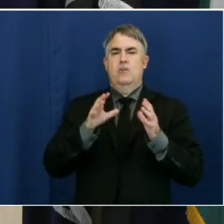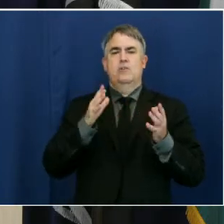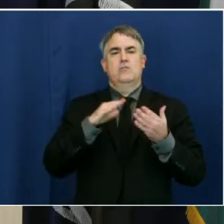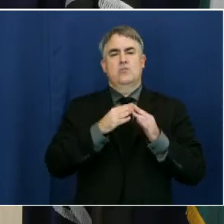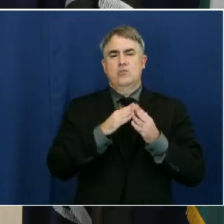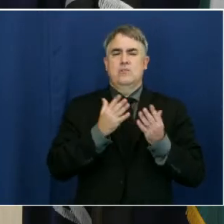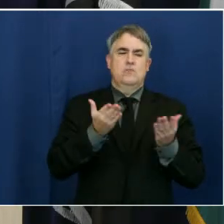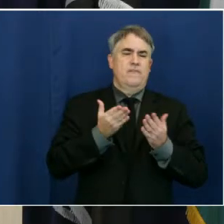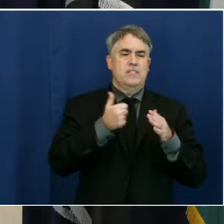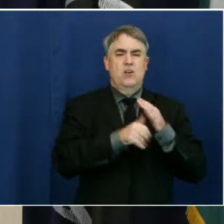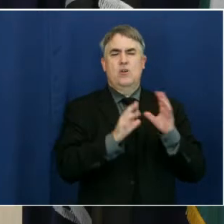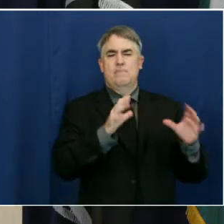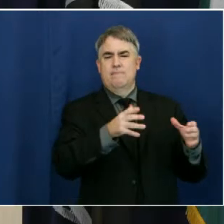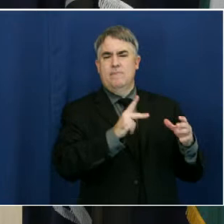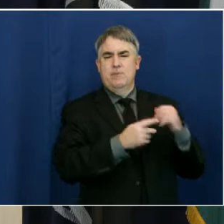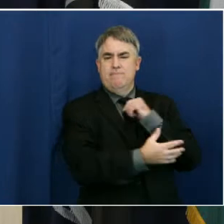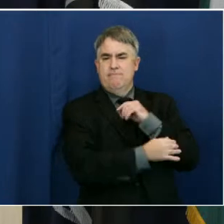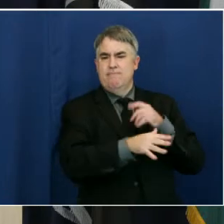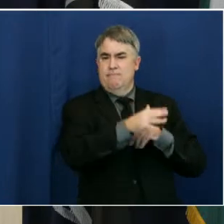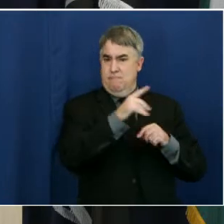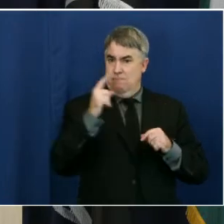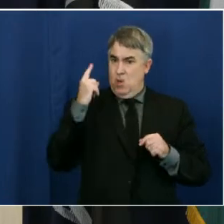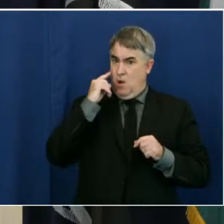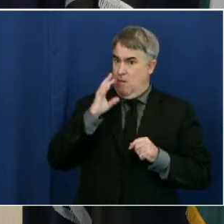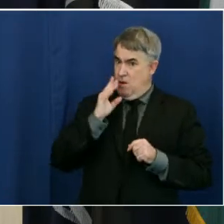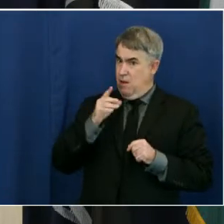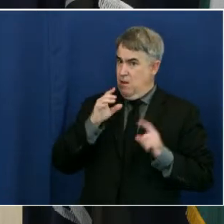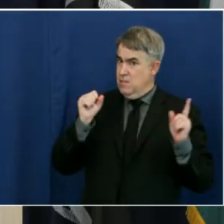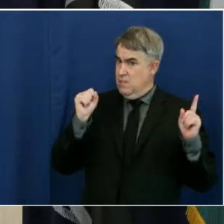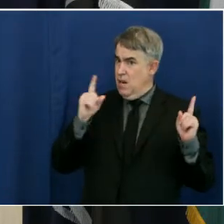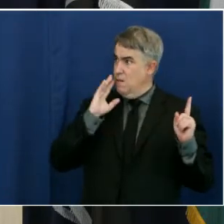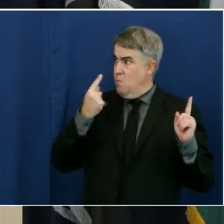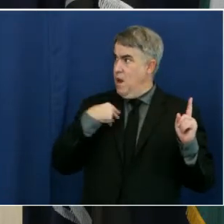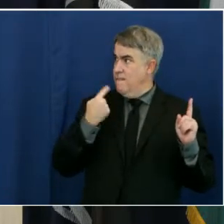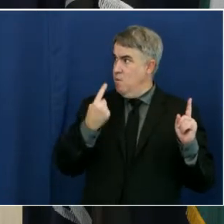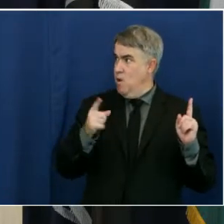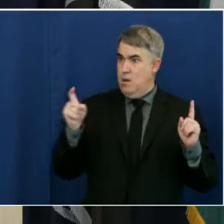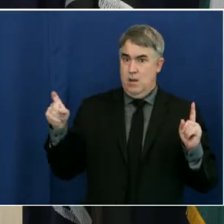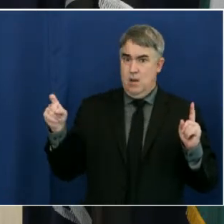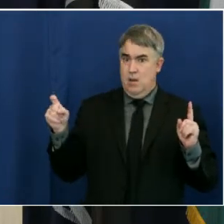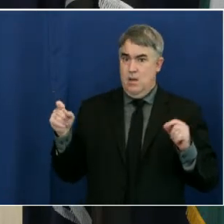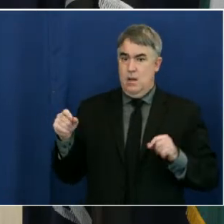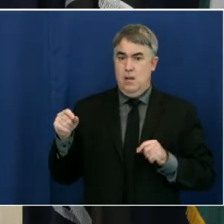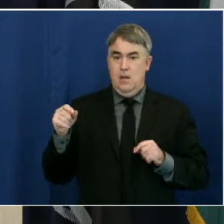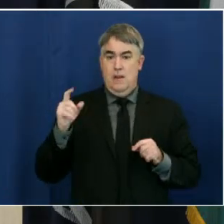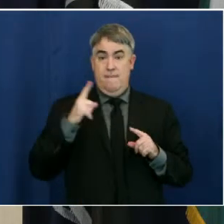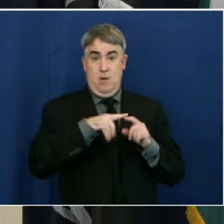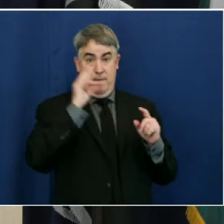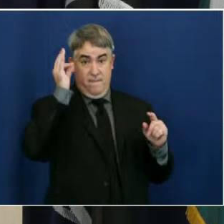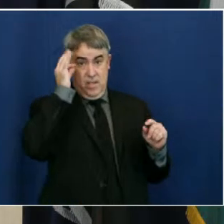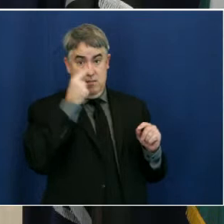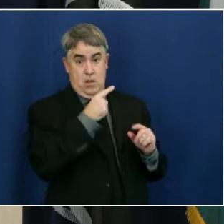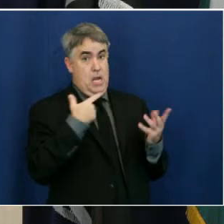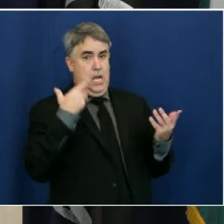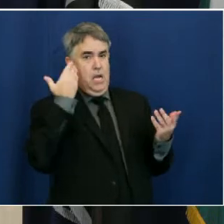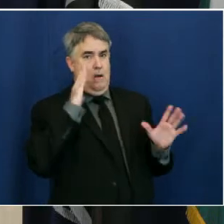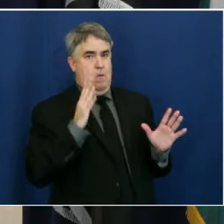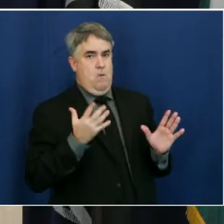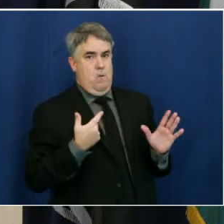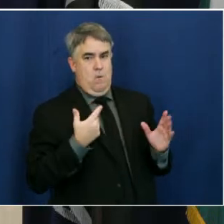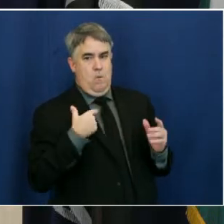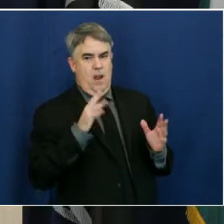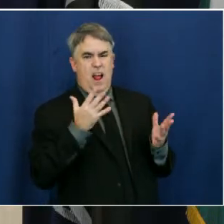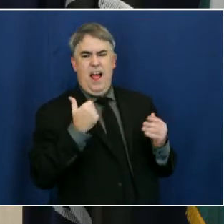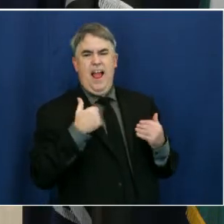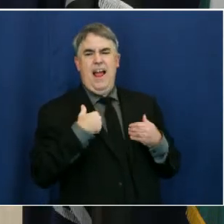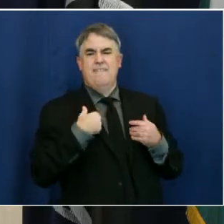heard if San Diego might get one of those centers? Well, I don't know if we'll get one from the federal government, but San Diego's already got 8 of them, 10 of them,